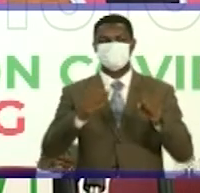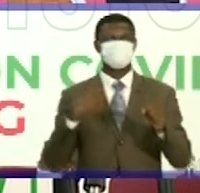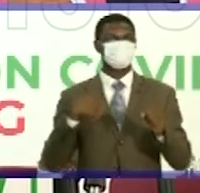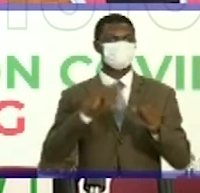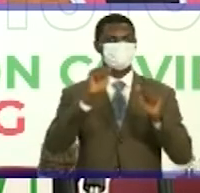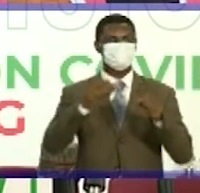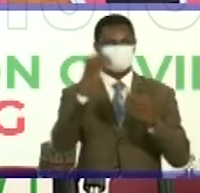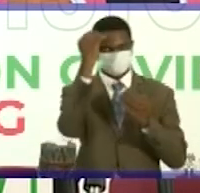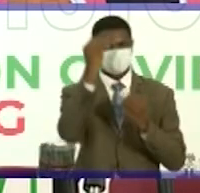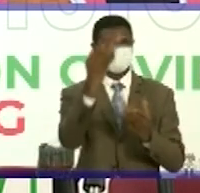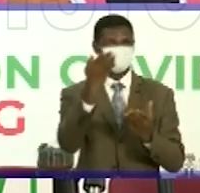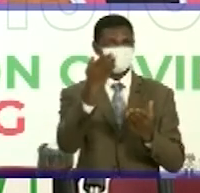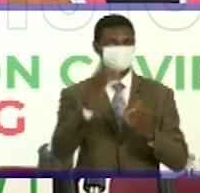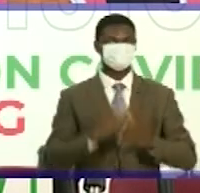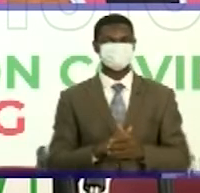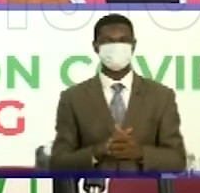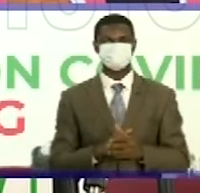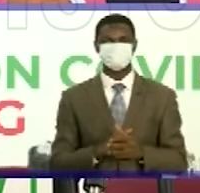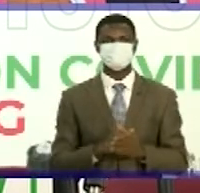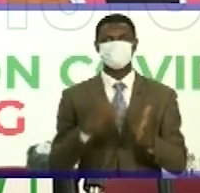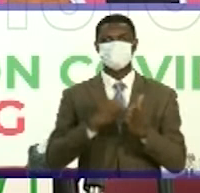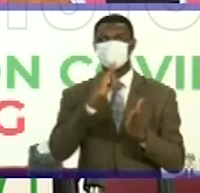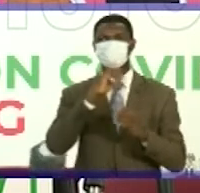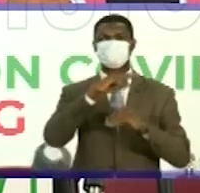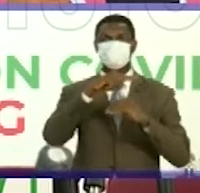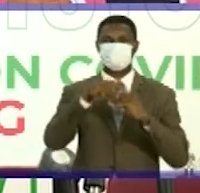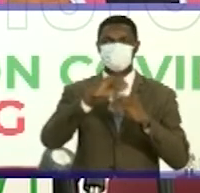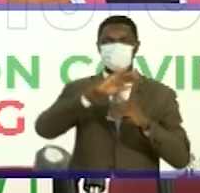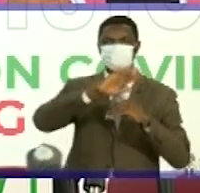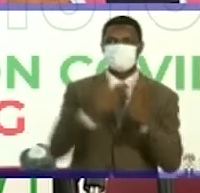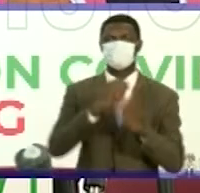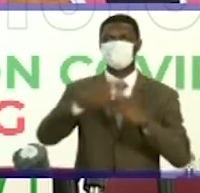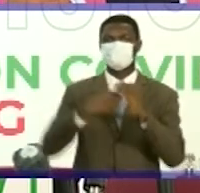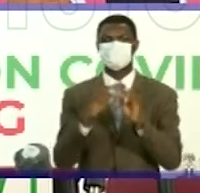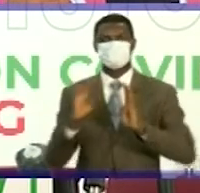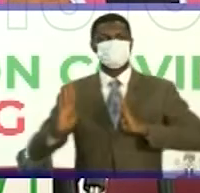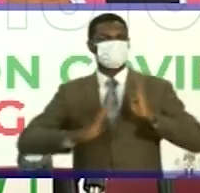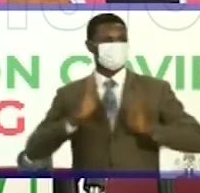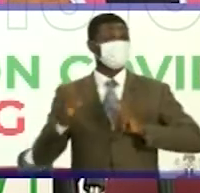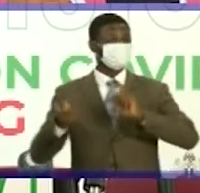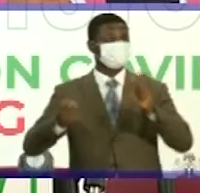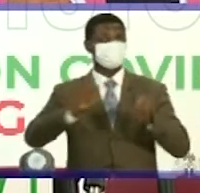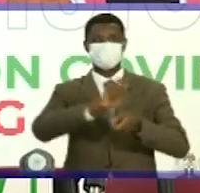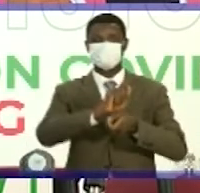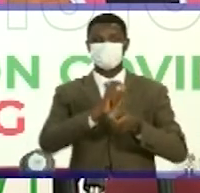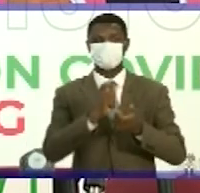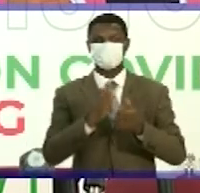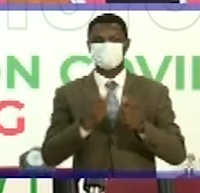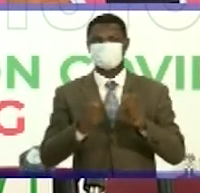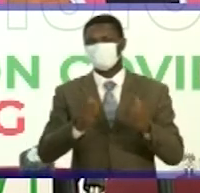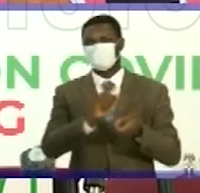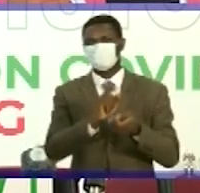So it's all about behavioral change. And behavioral change is all about modifying our risk